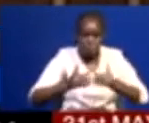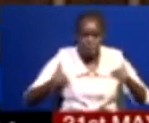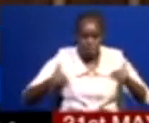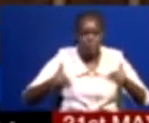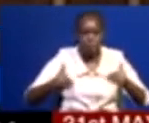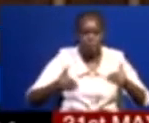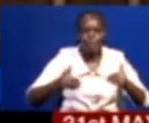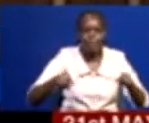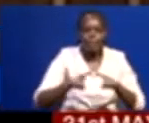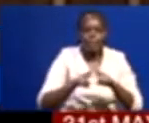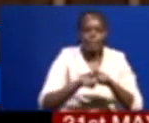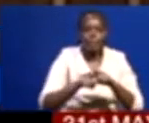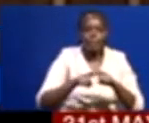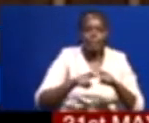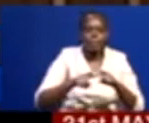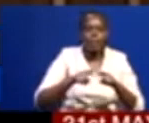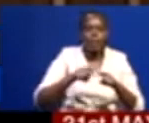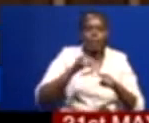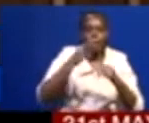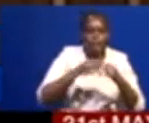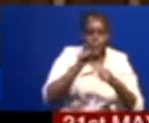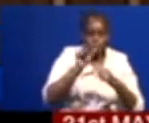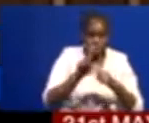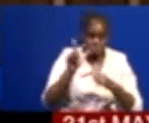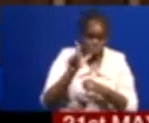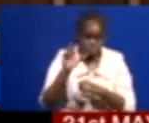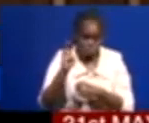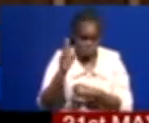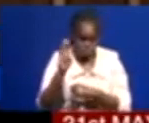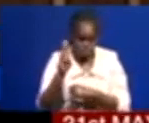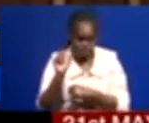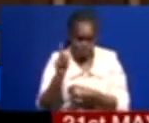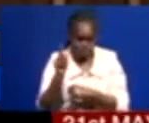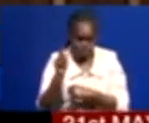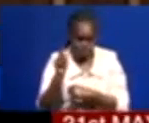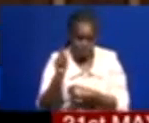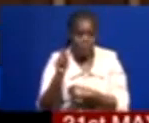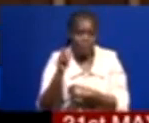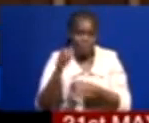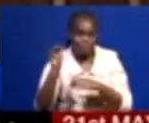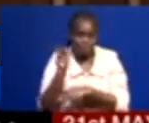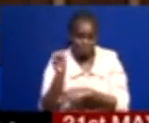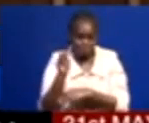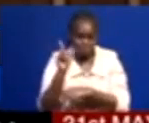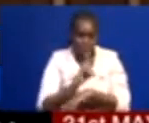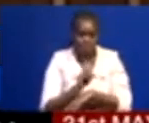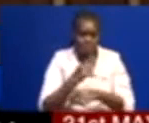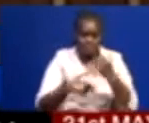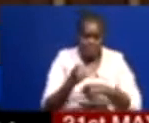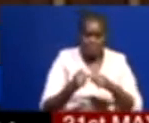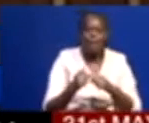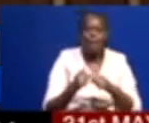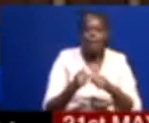is 8.12 cubic meters per minute. The supply is adequate for the school